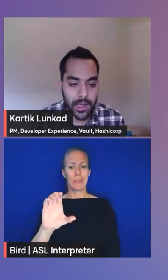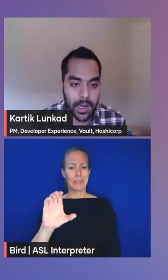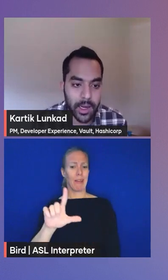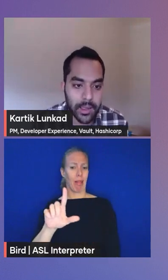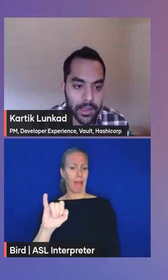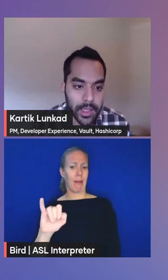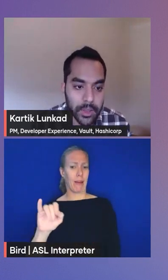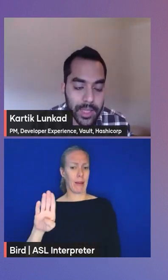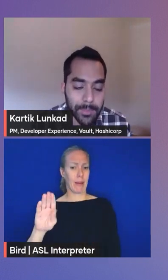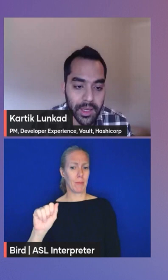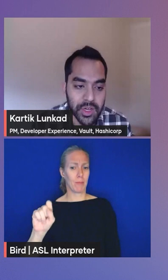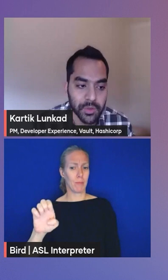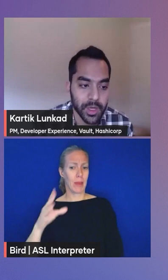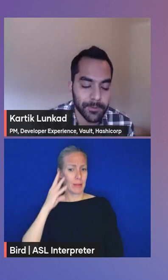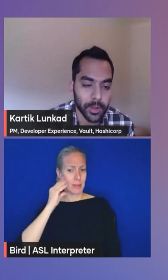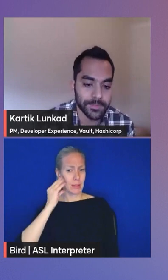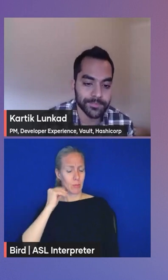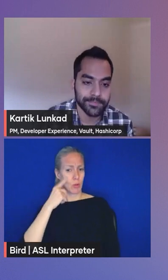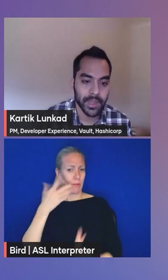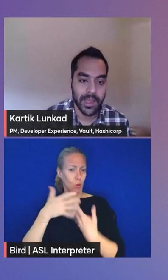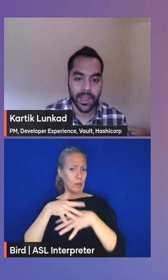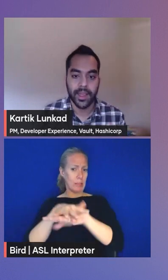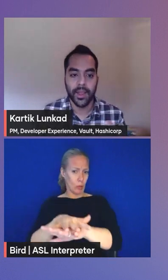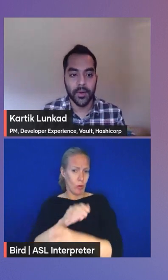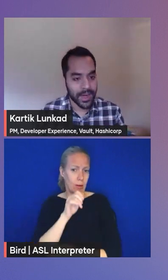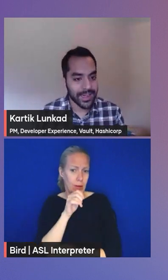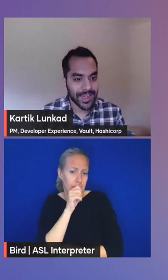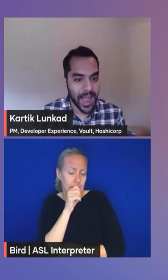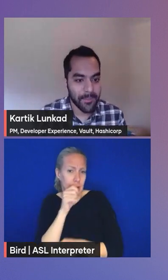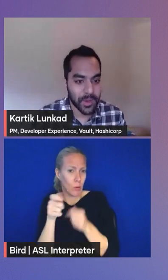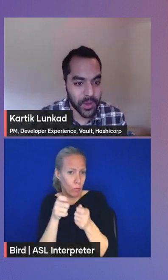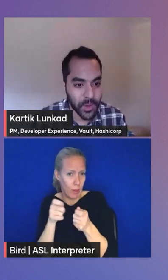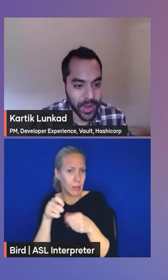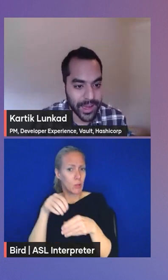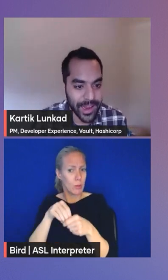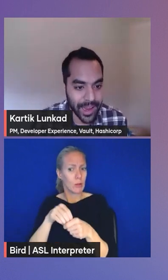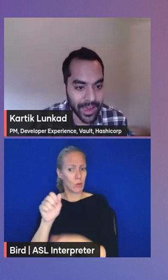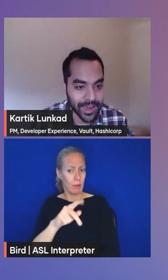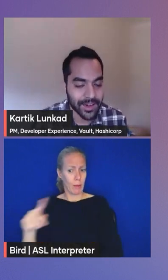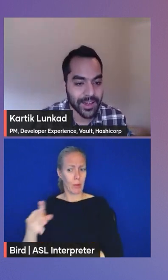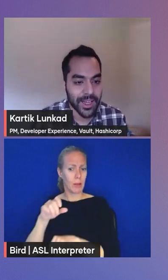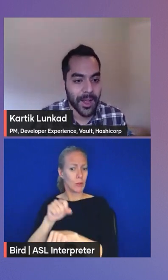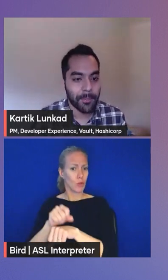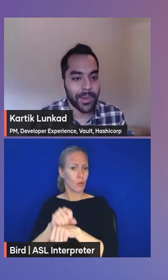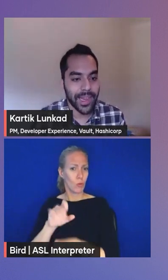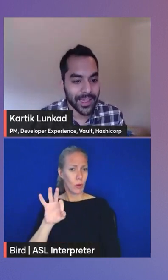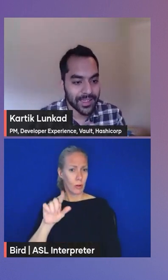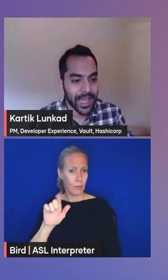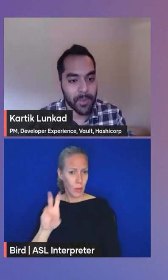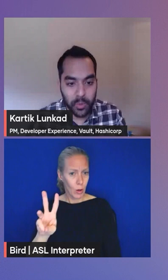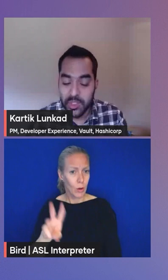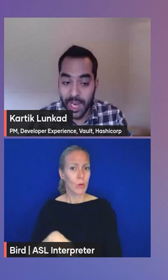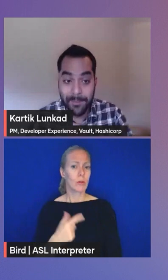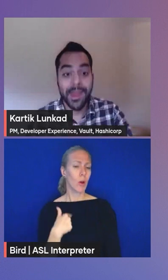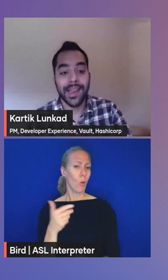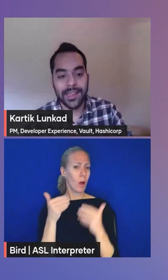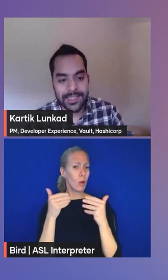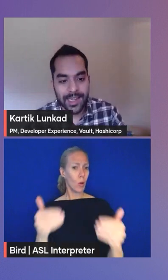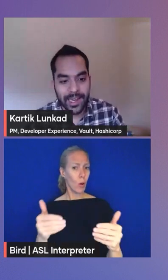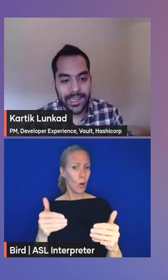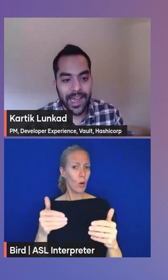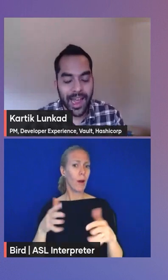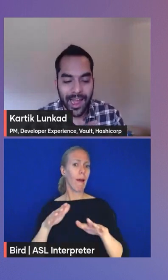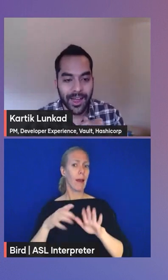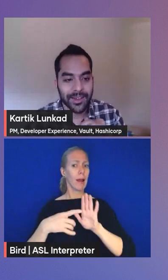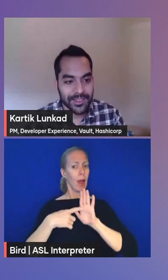management into the application workflow. All right, I'm going to go ahead and play the demo, which I made last